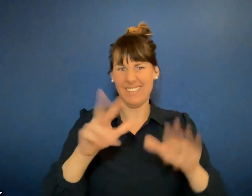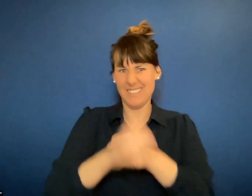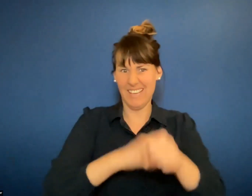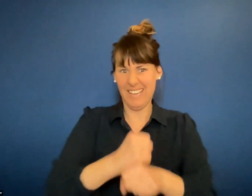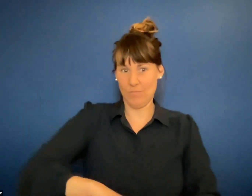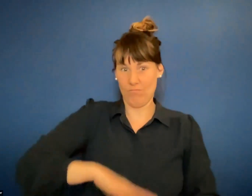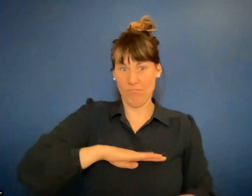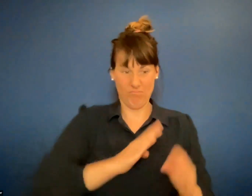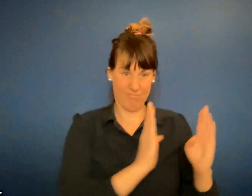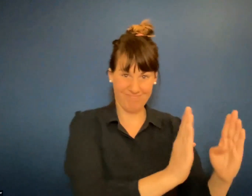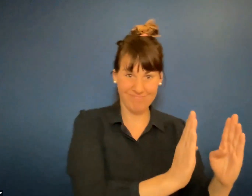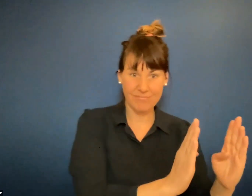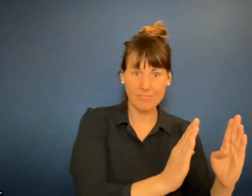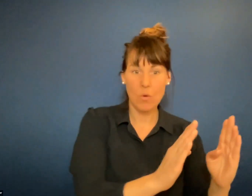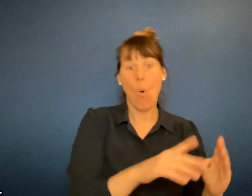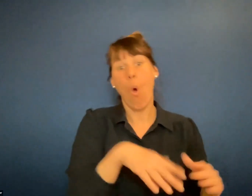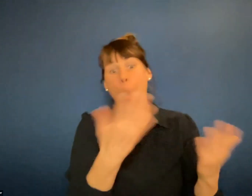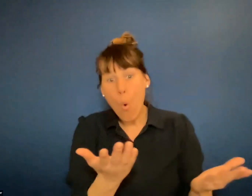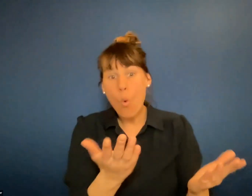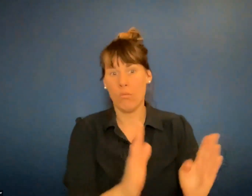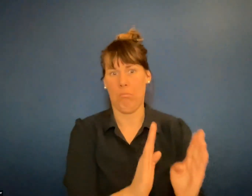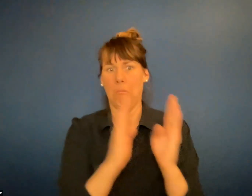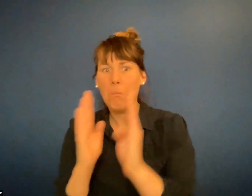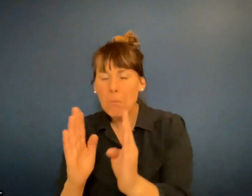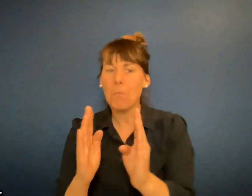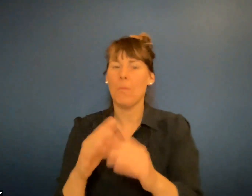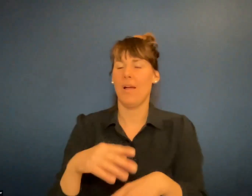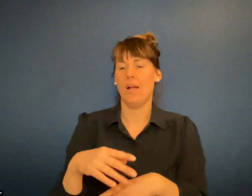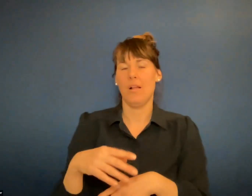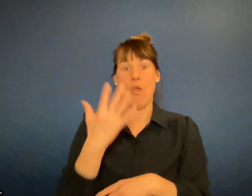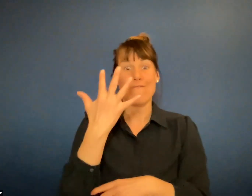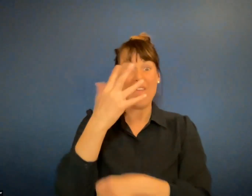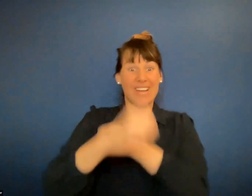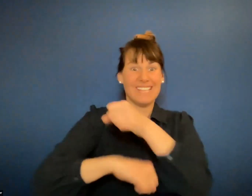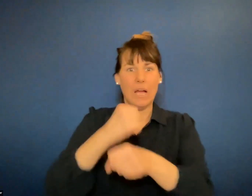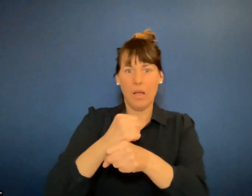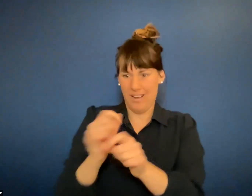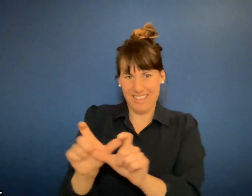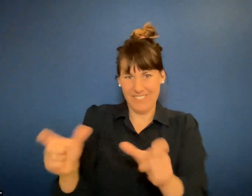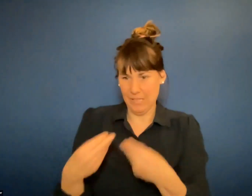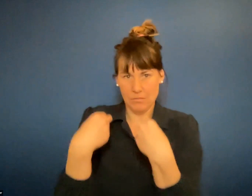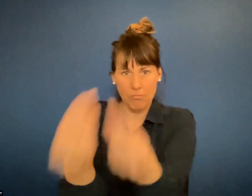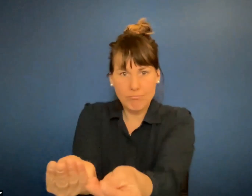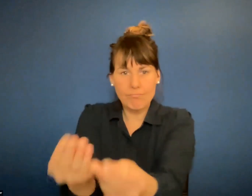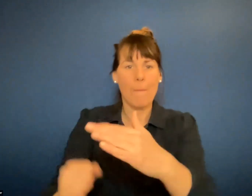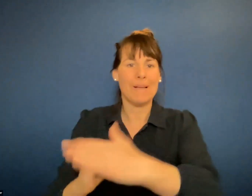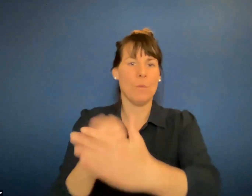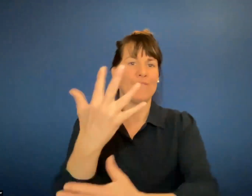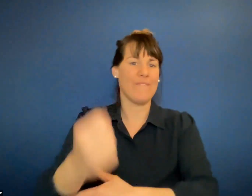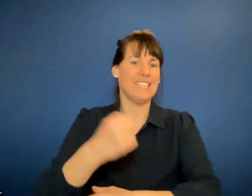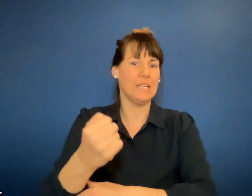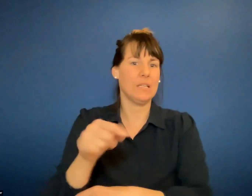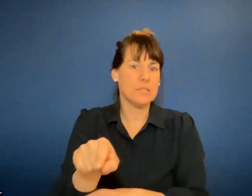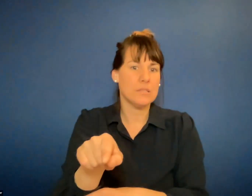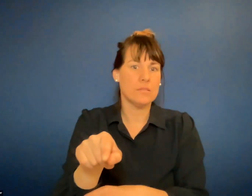times in his or her lifetime. So that's how the benefit